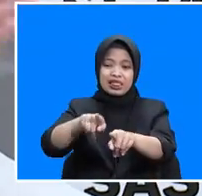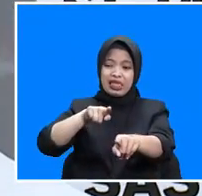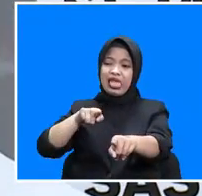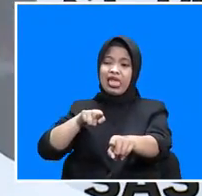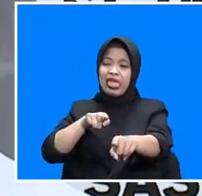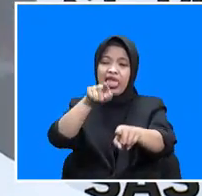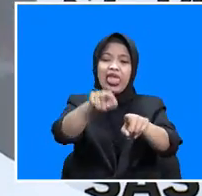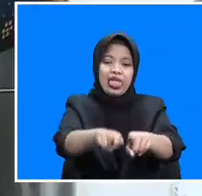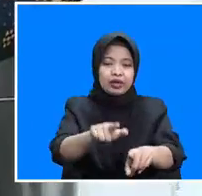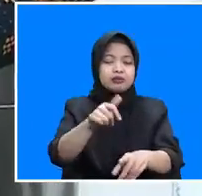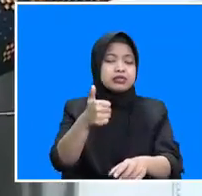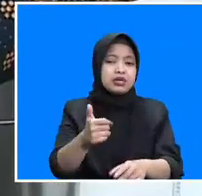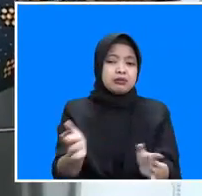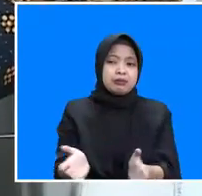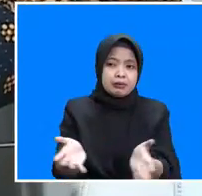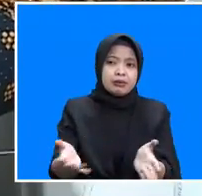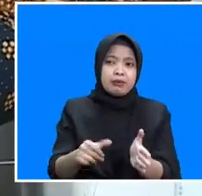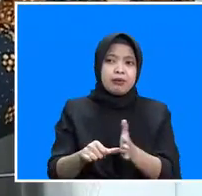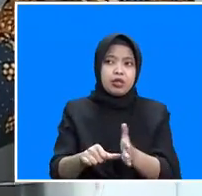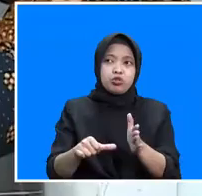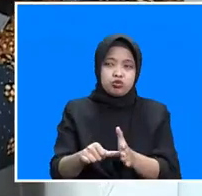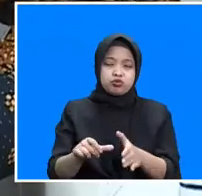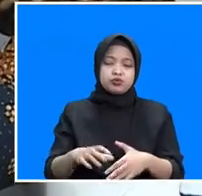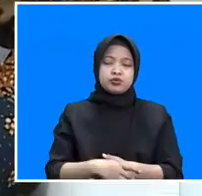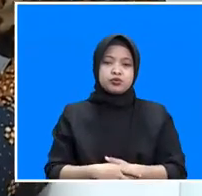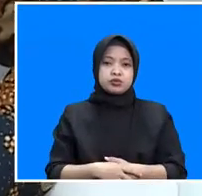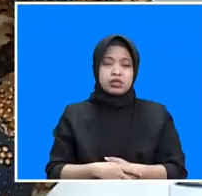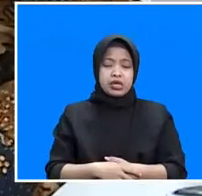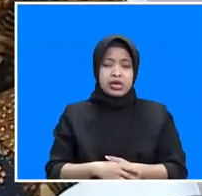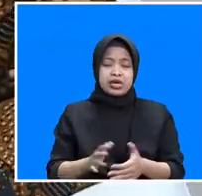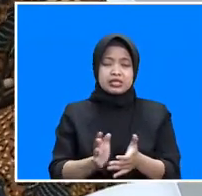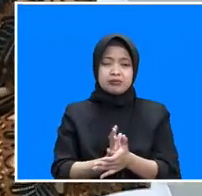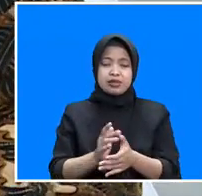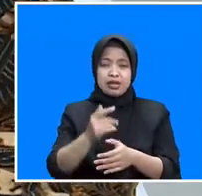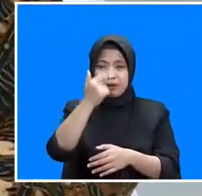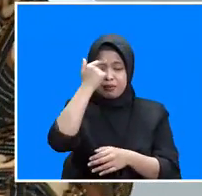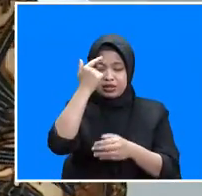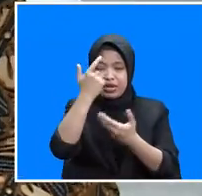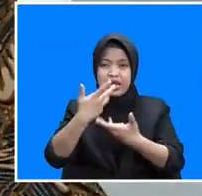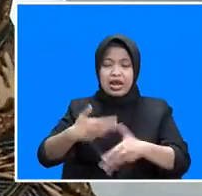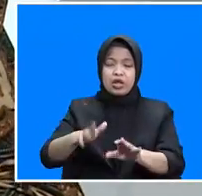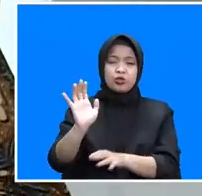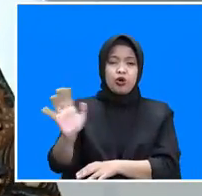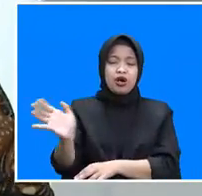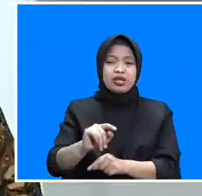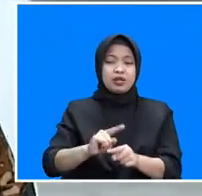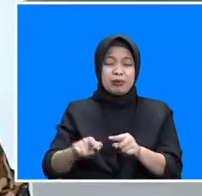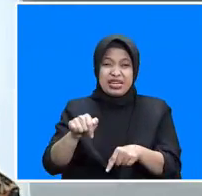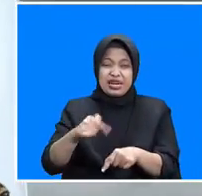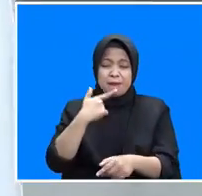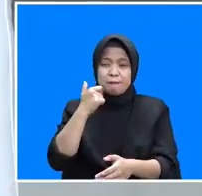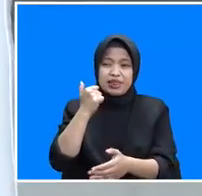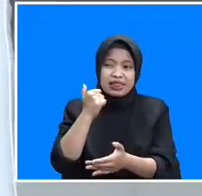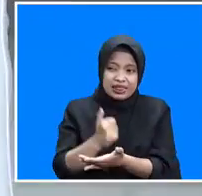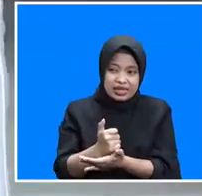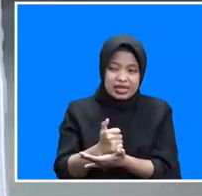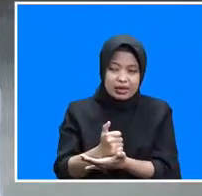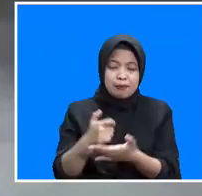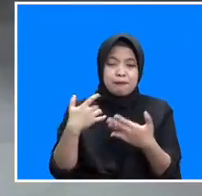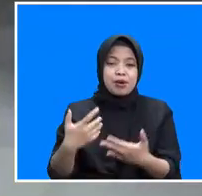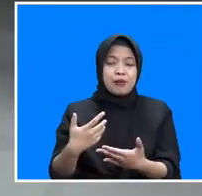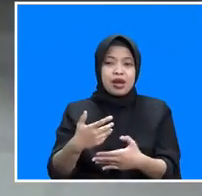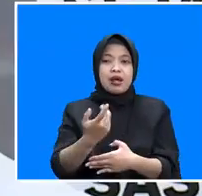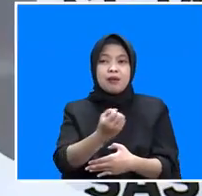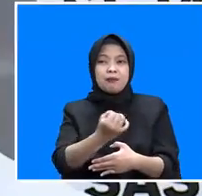the learning that they've lost. So this is another really important area. And finally, as part of this RAPID framework, we're